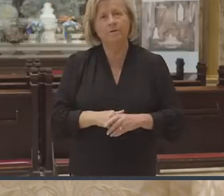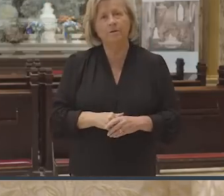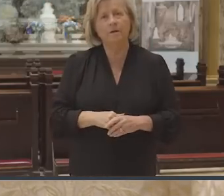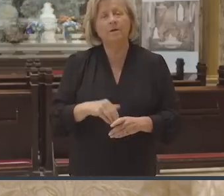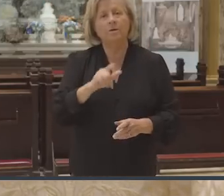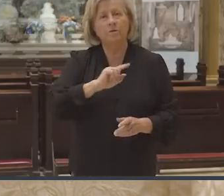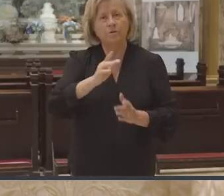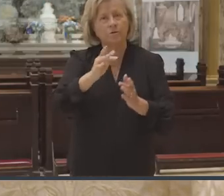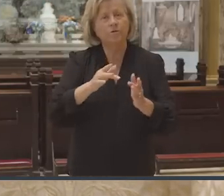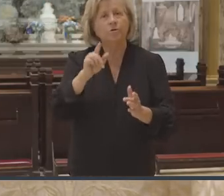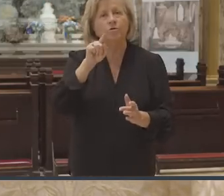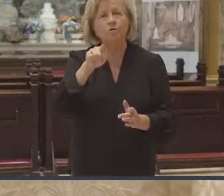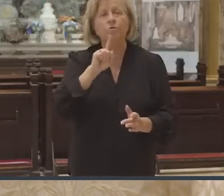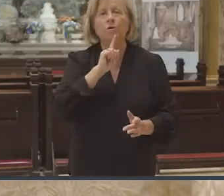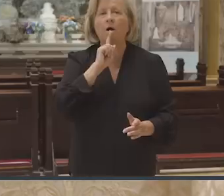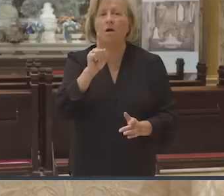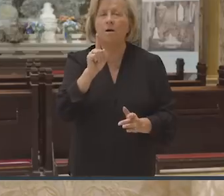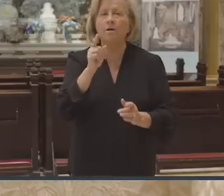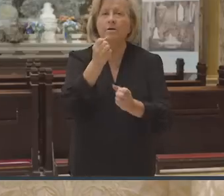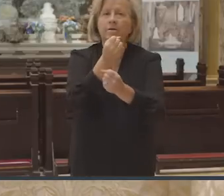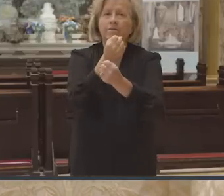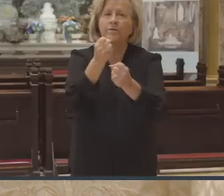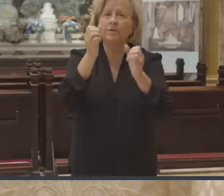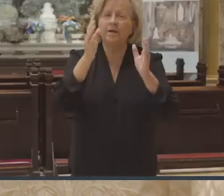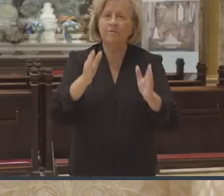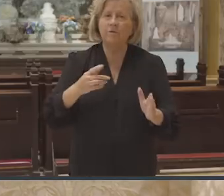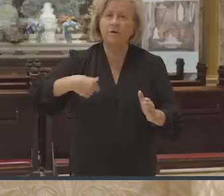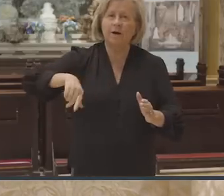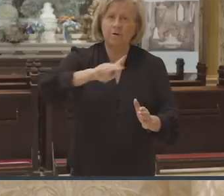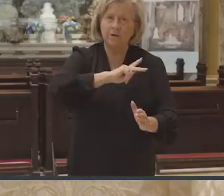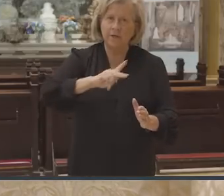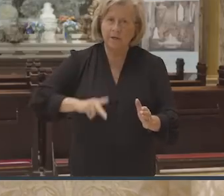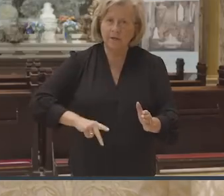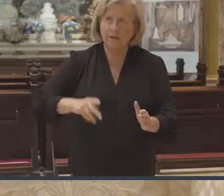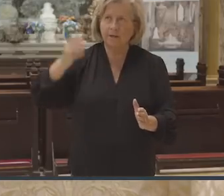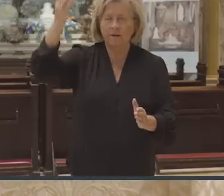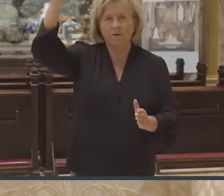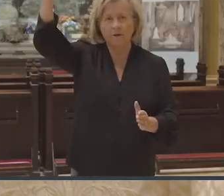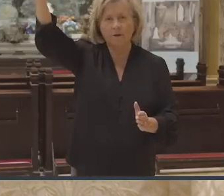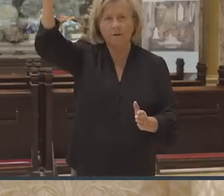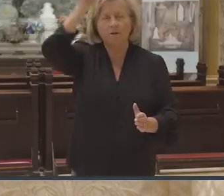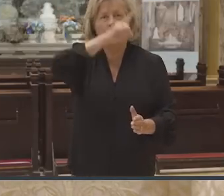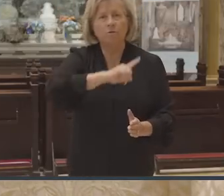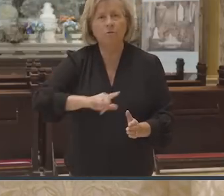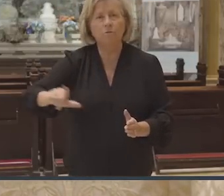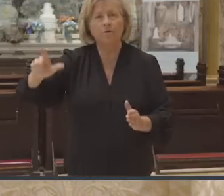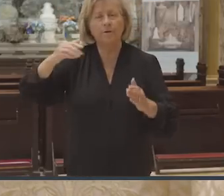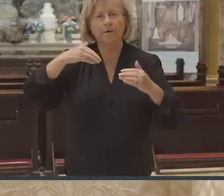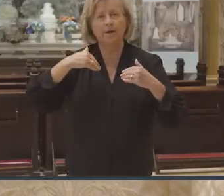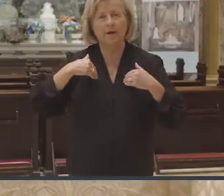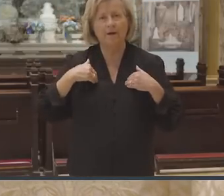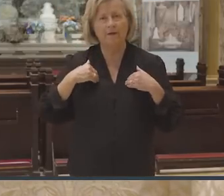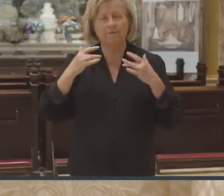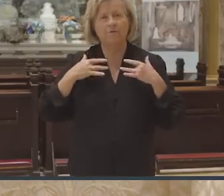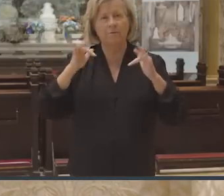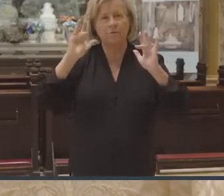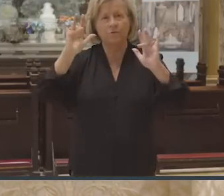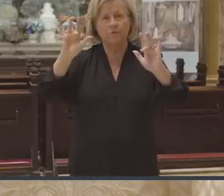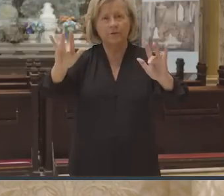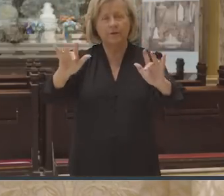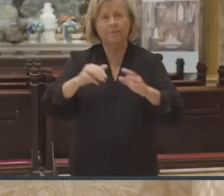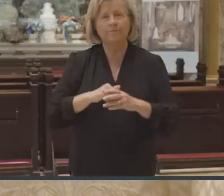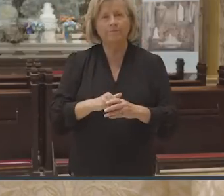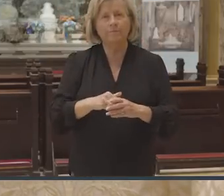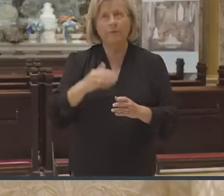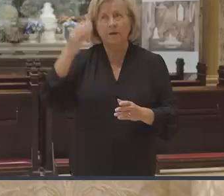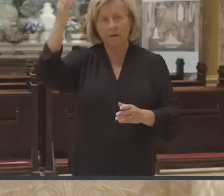Lord Jesus, you are the Messiah, our King and our God. Lord, have mercy. Lord, have mercy.